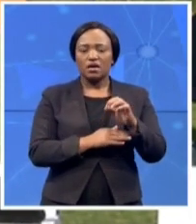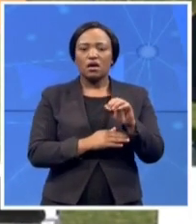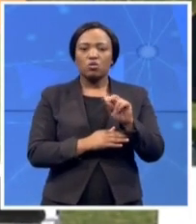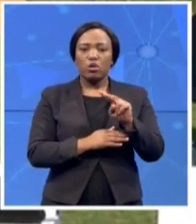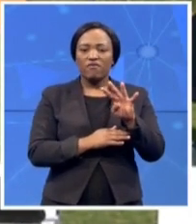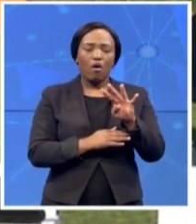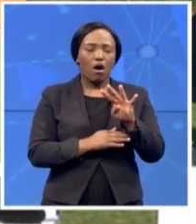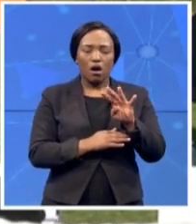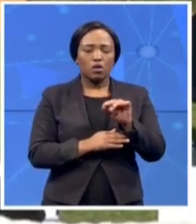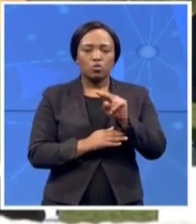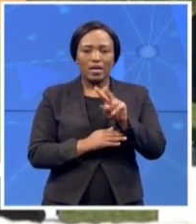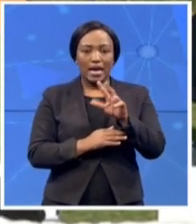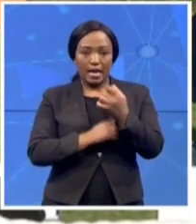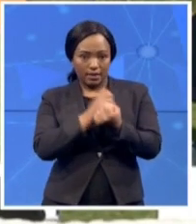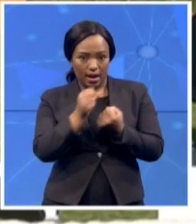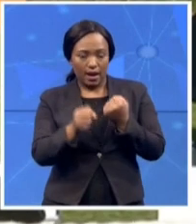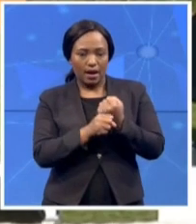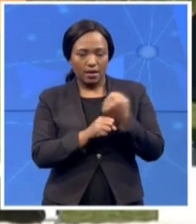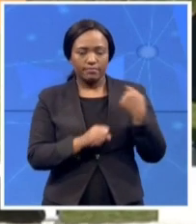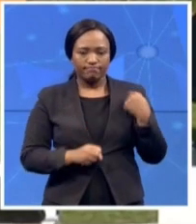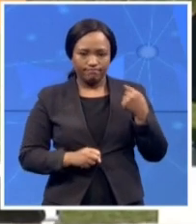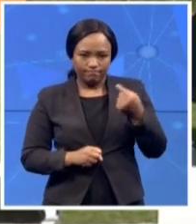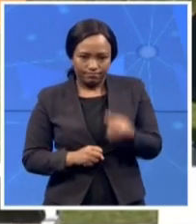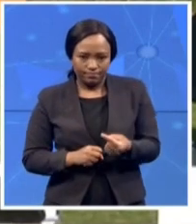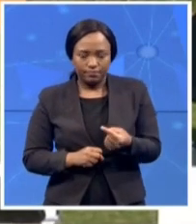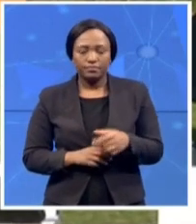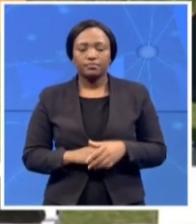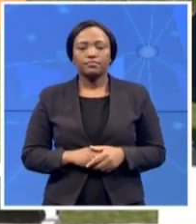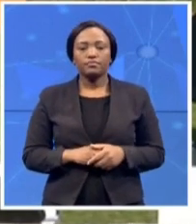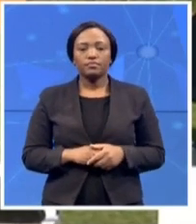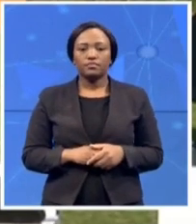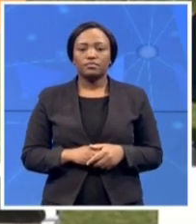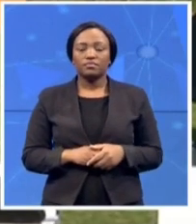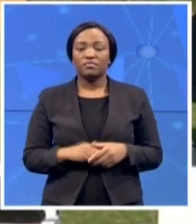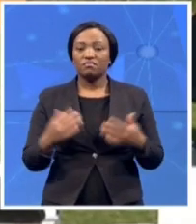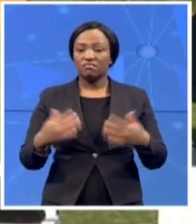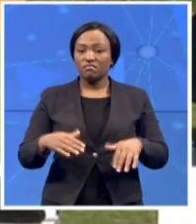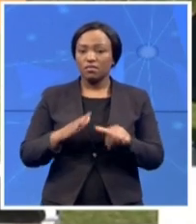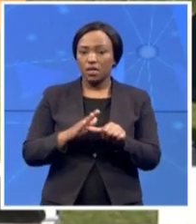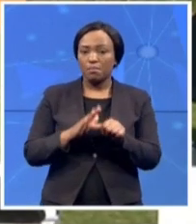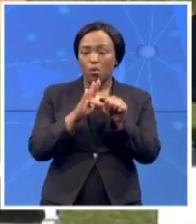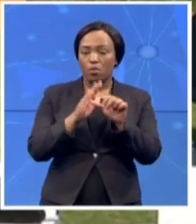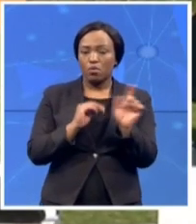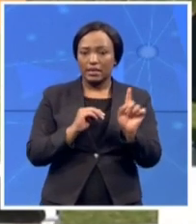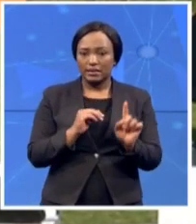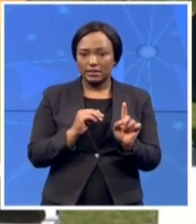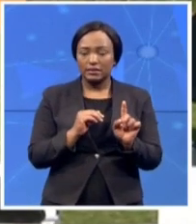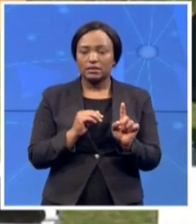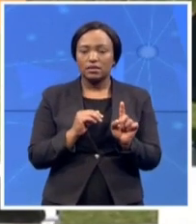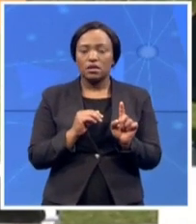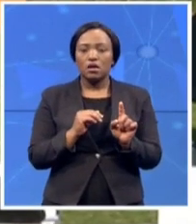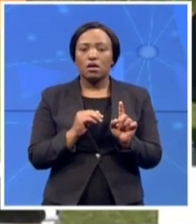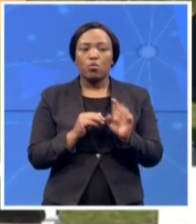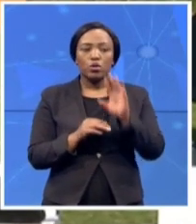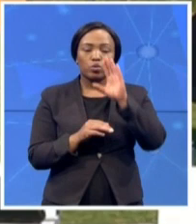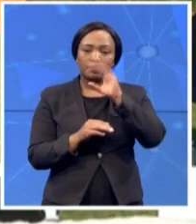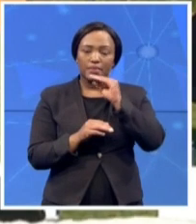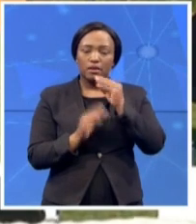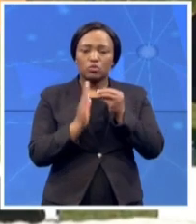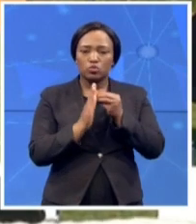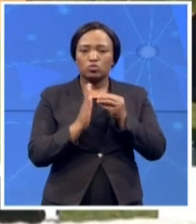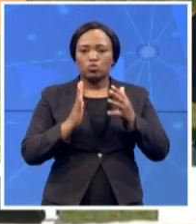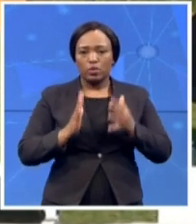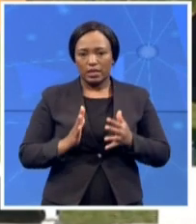What is important is that is to speak to students. We have now embarked as an